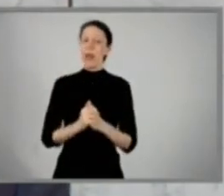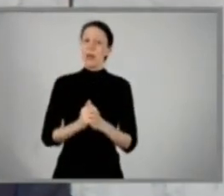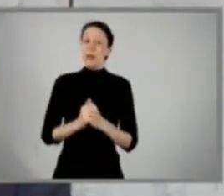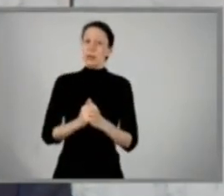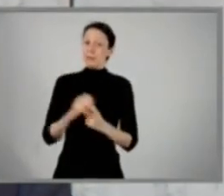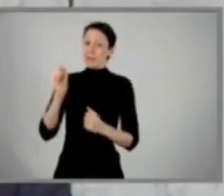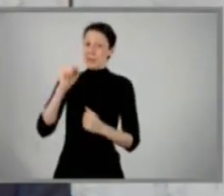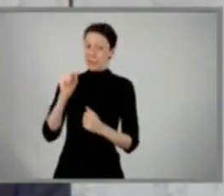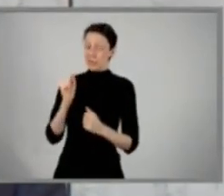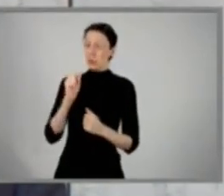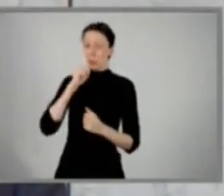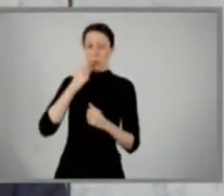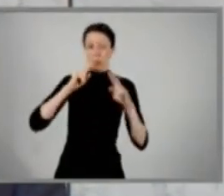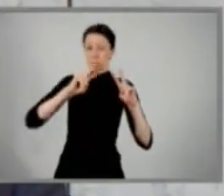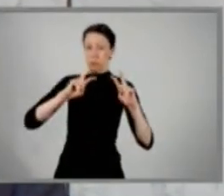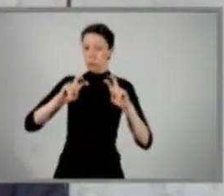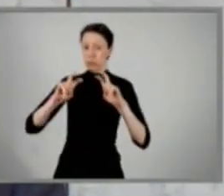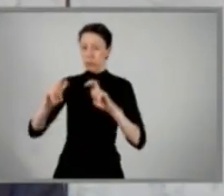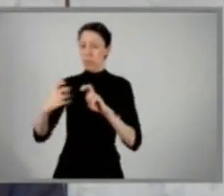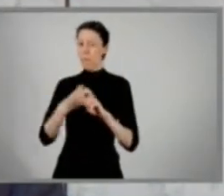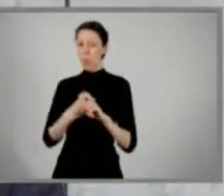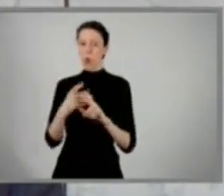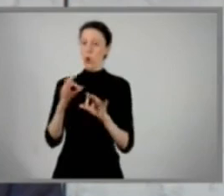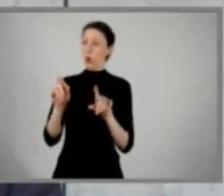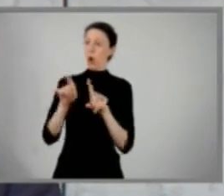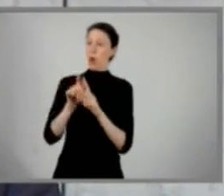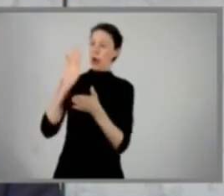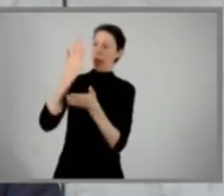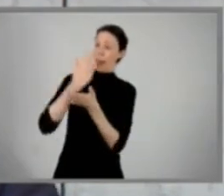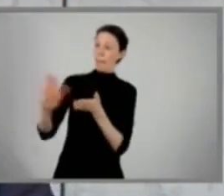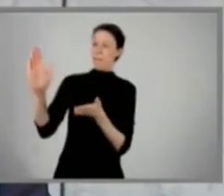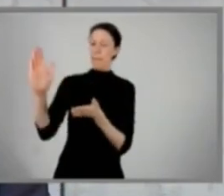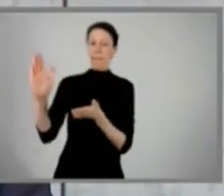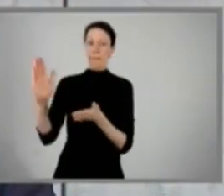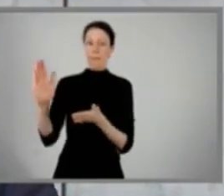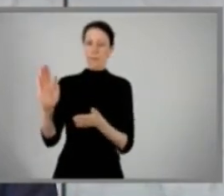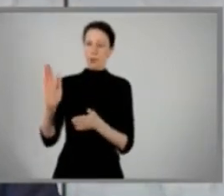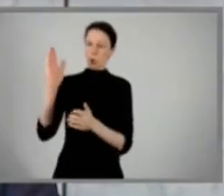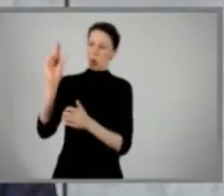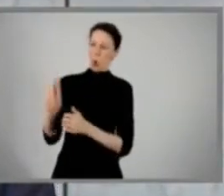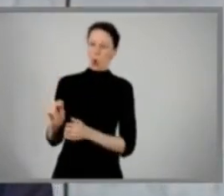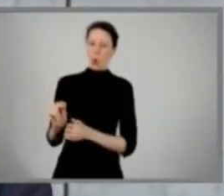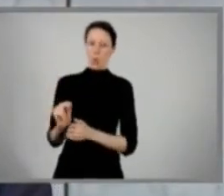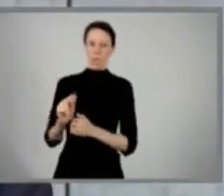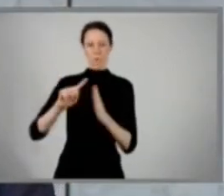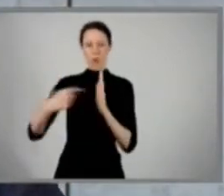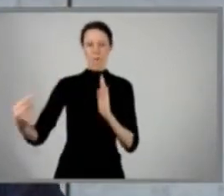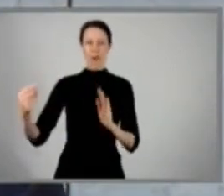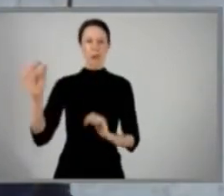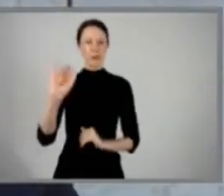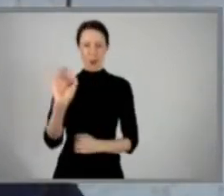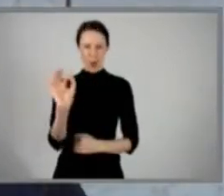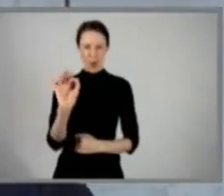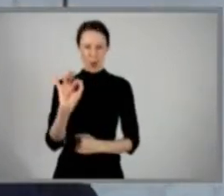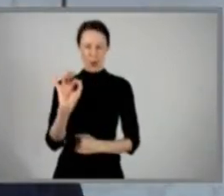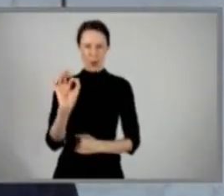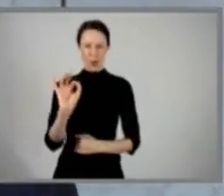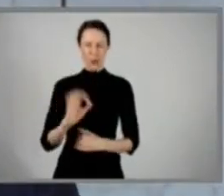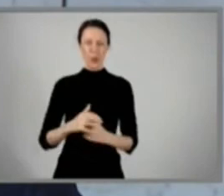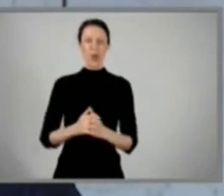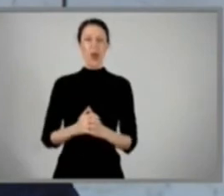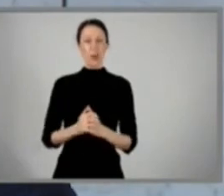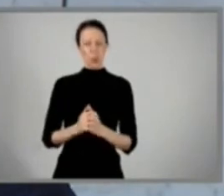expect to see them. You're ruling them out. They're not safe enough. You're ruling them out. They're not safe enough. Calm down. That's not what we're doing. We're going to keep looking at what the